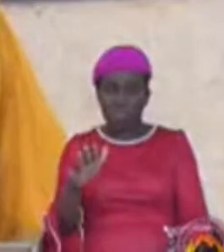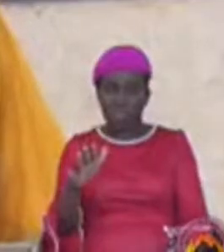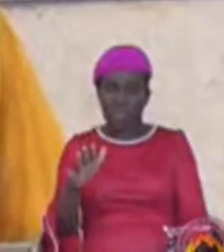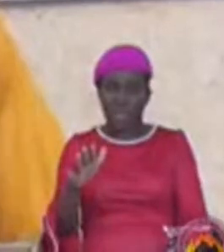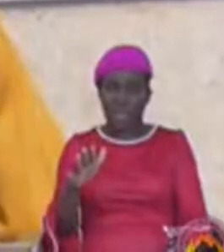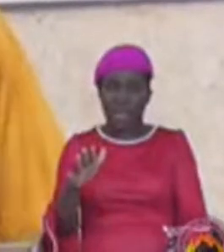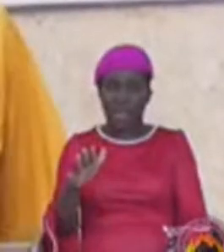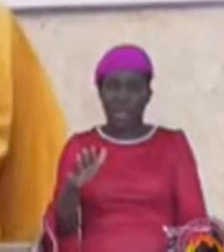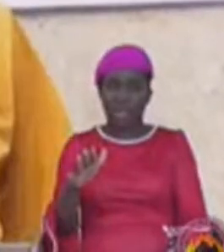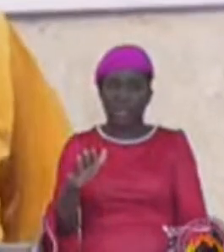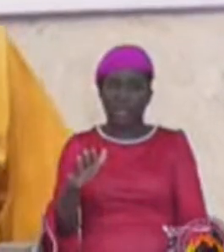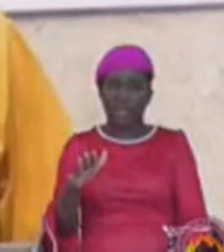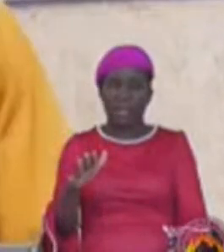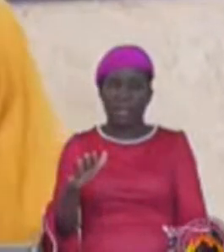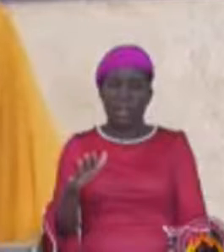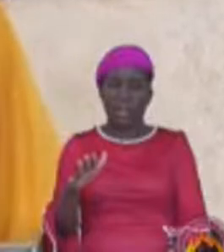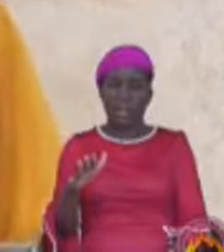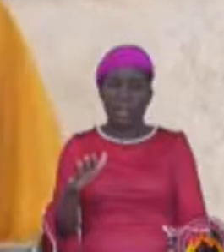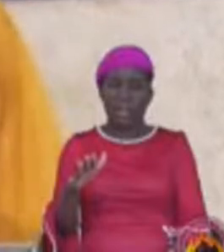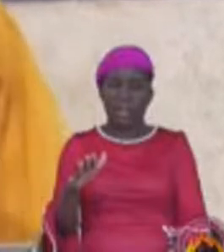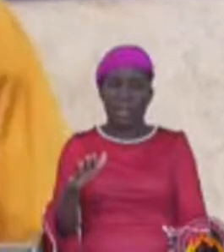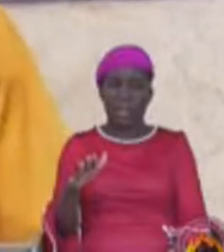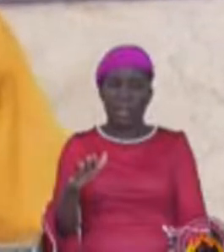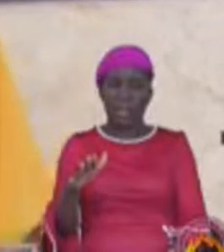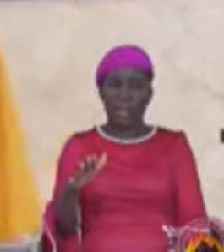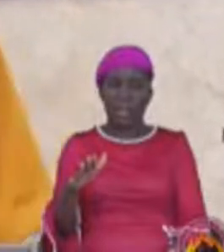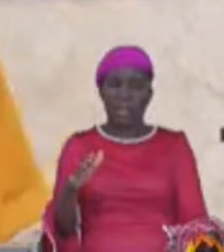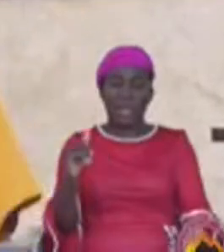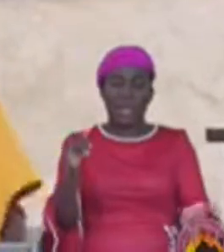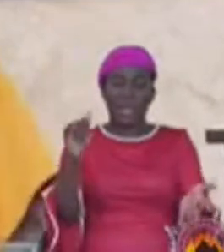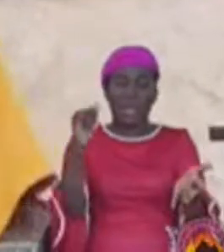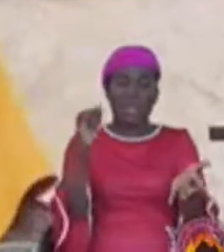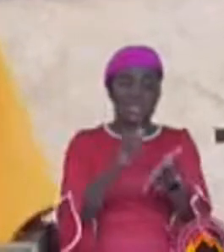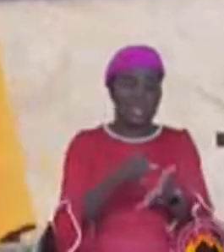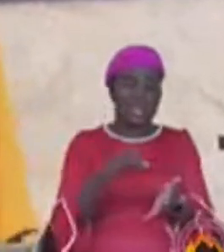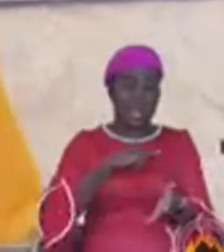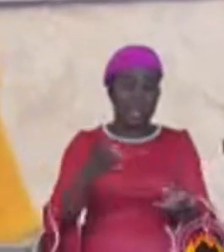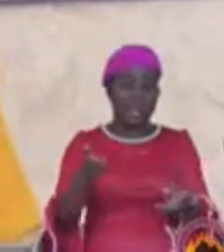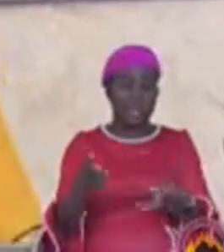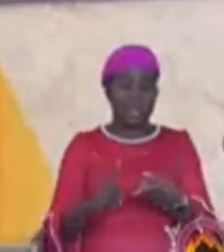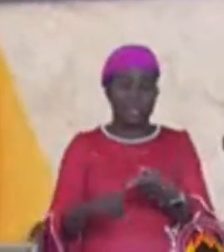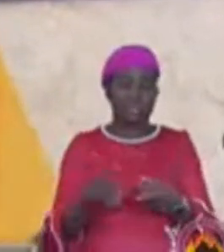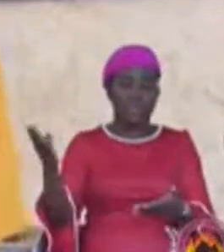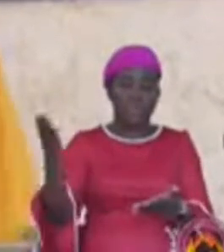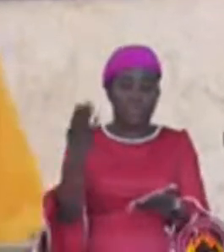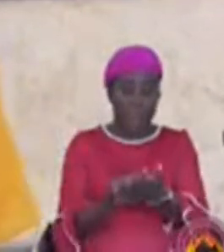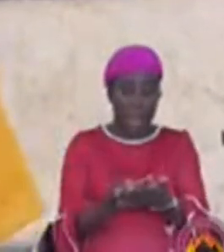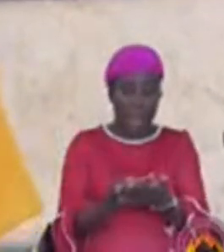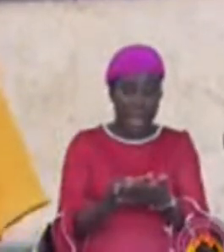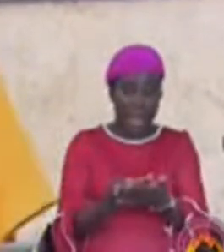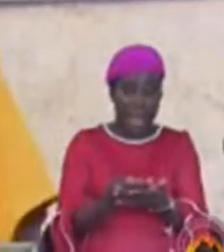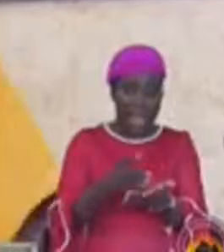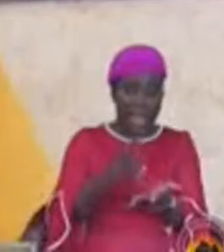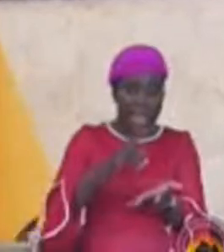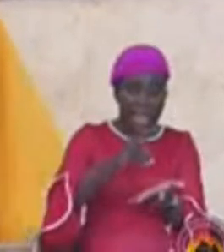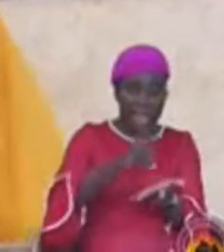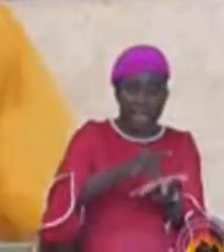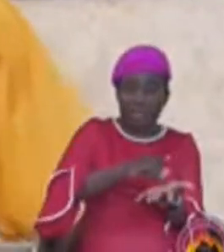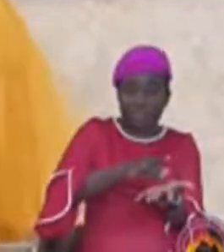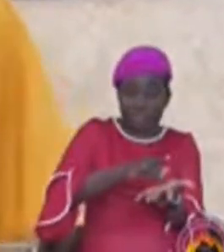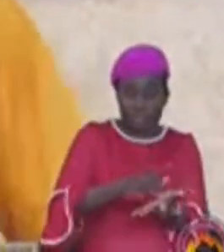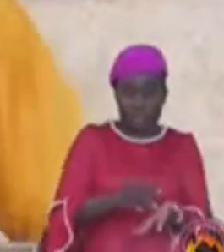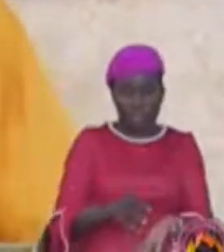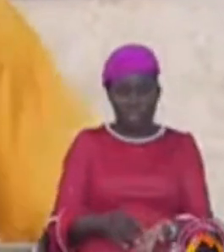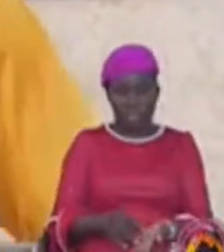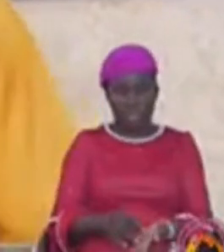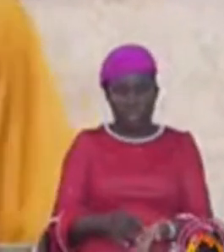effect owo lebo nbe lo chemist be nbe lo ra ogun woman yen ki ma ra ogun kokan ni pe olodun ti da won le ni pe ma lo ba to olodun da won ni woman wa